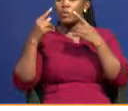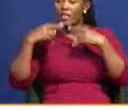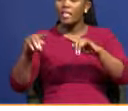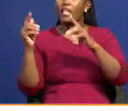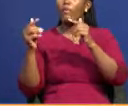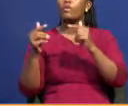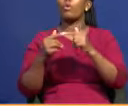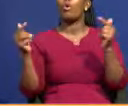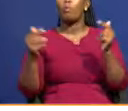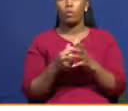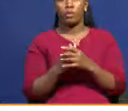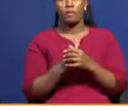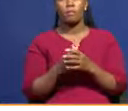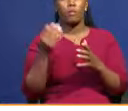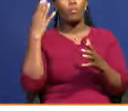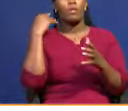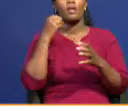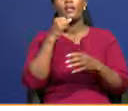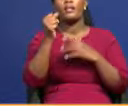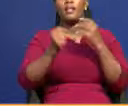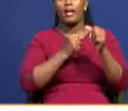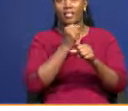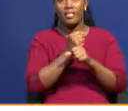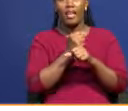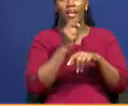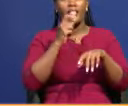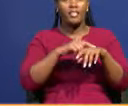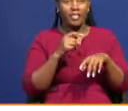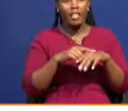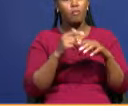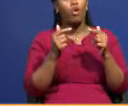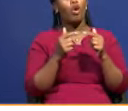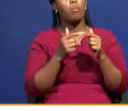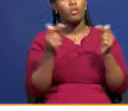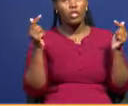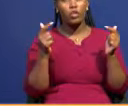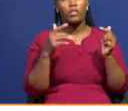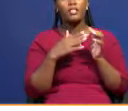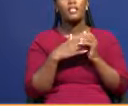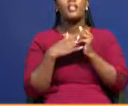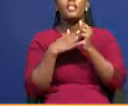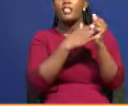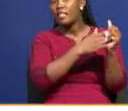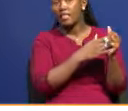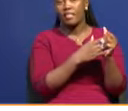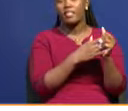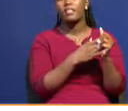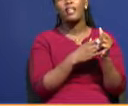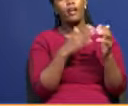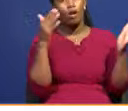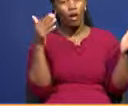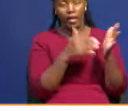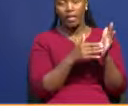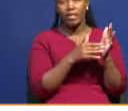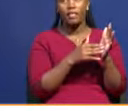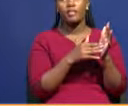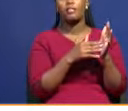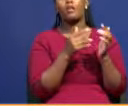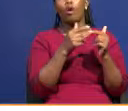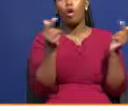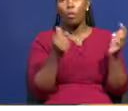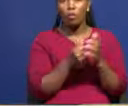give you a contrast of last year when it was the opposition, leading the hunt against the finance bill. Which they still